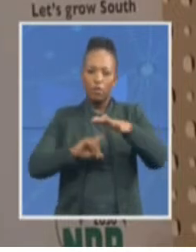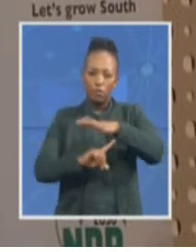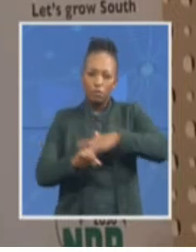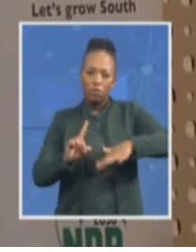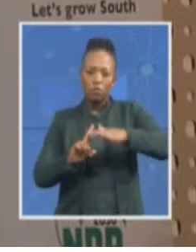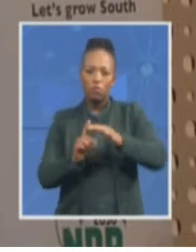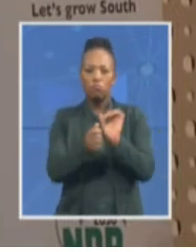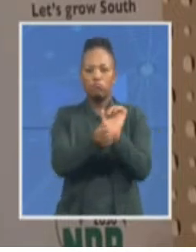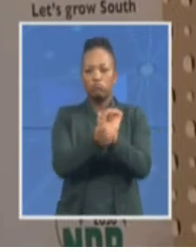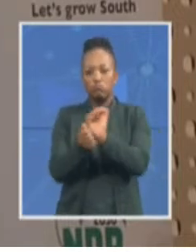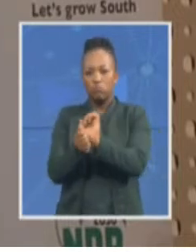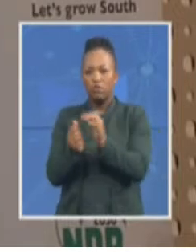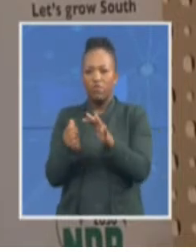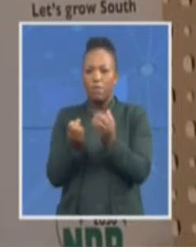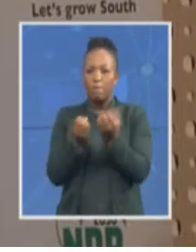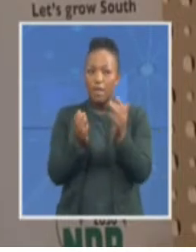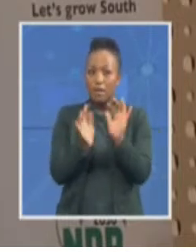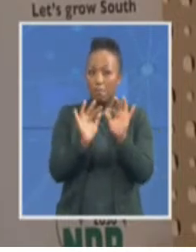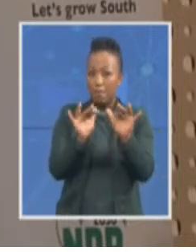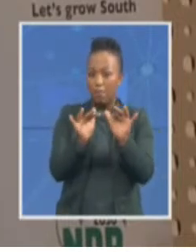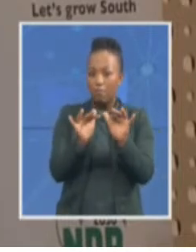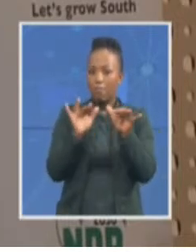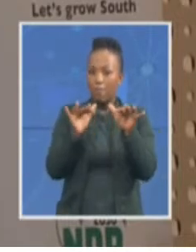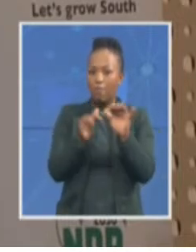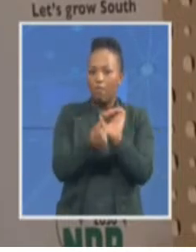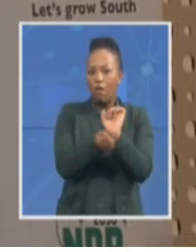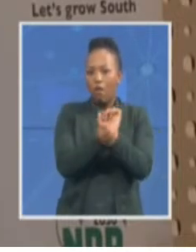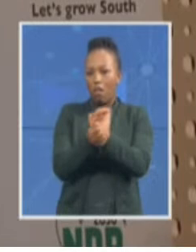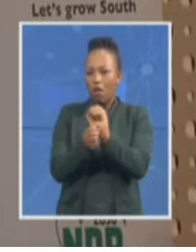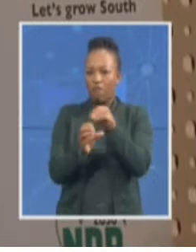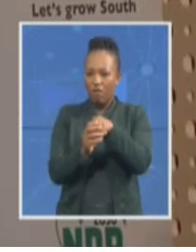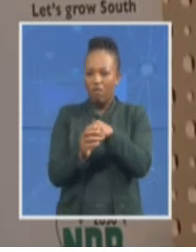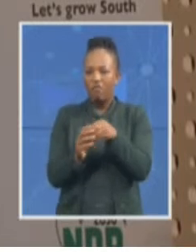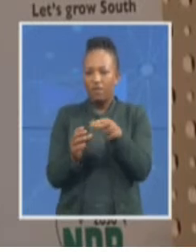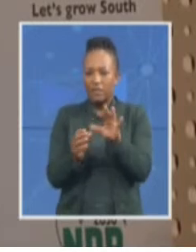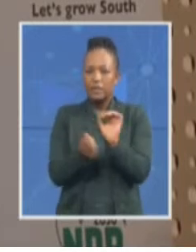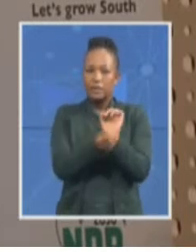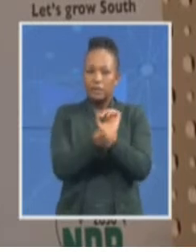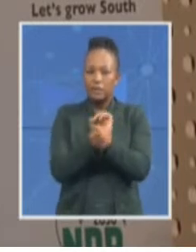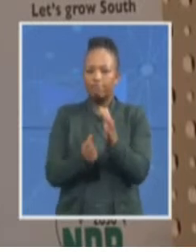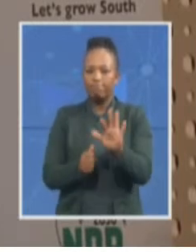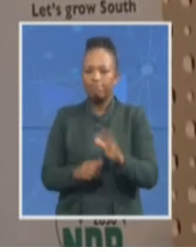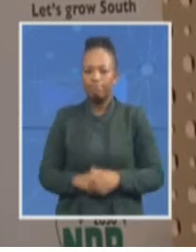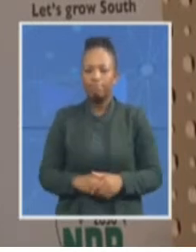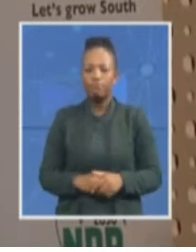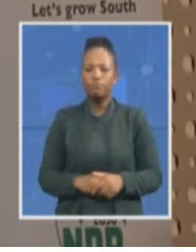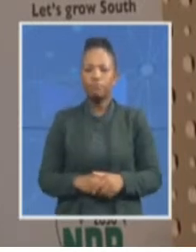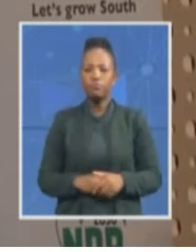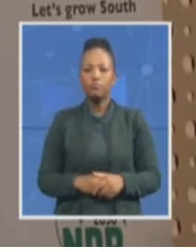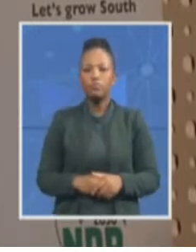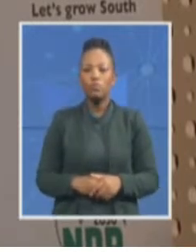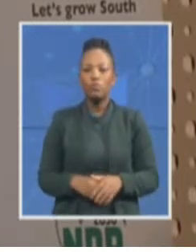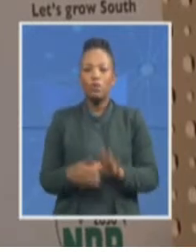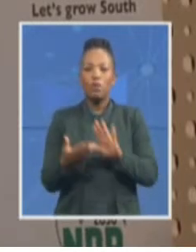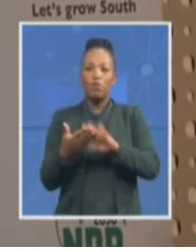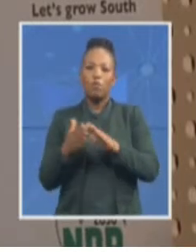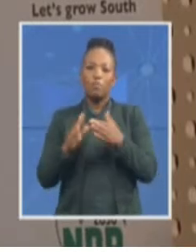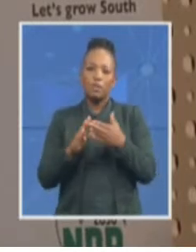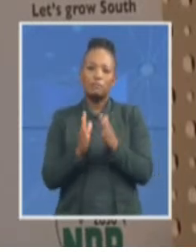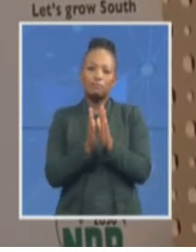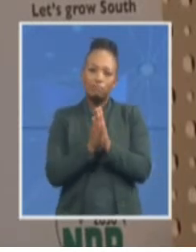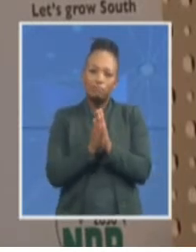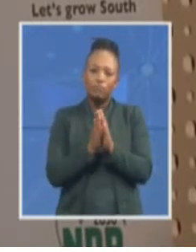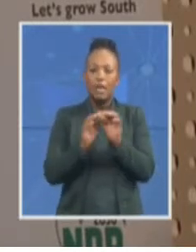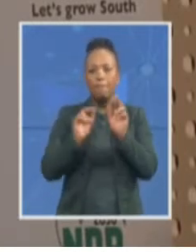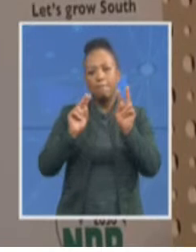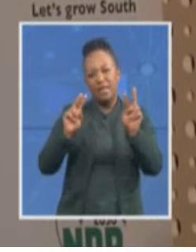perpetrators of public violence. Communities are urged to use peaceful means to resolve disputes and to